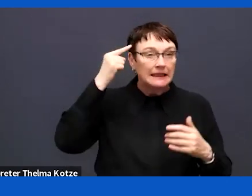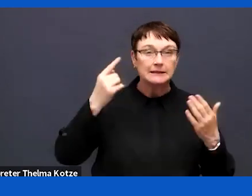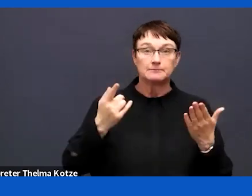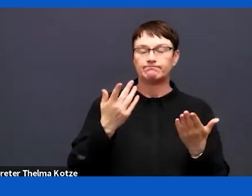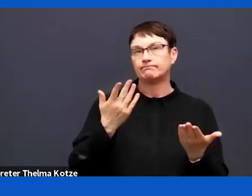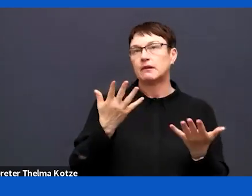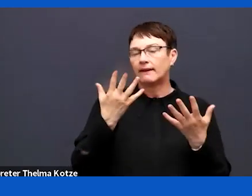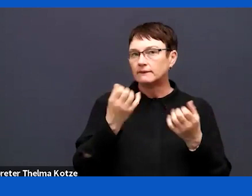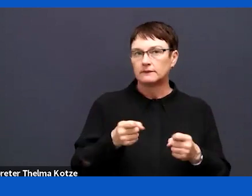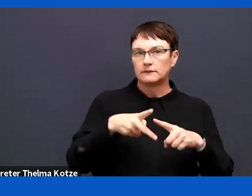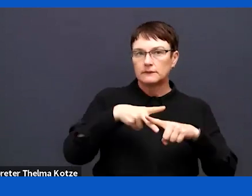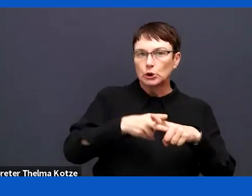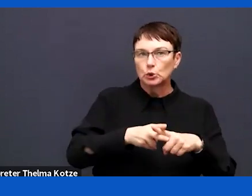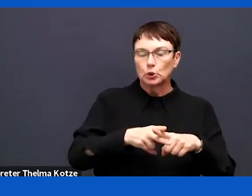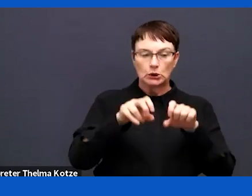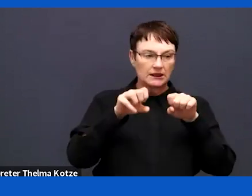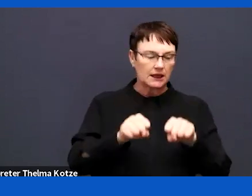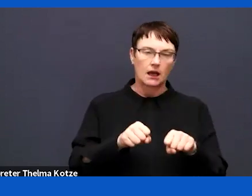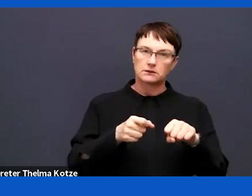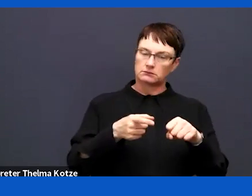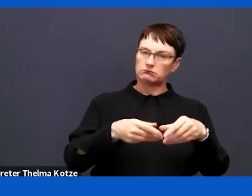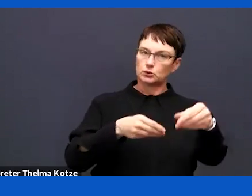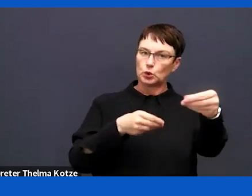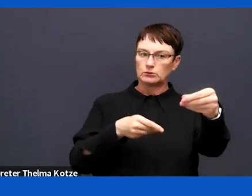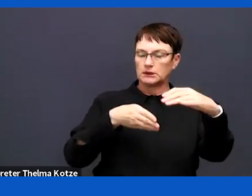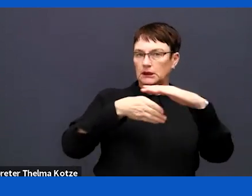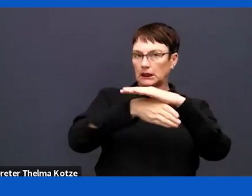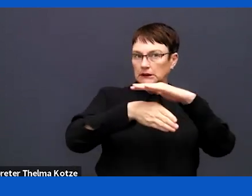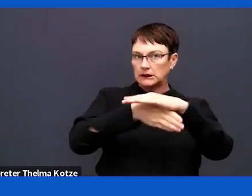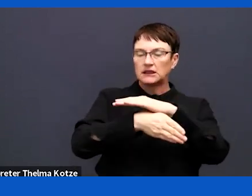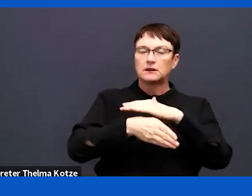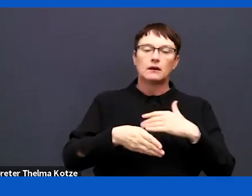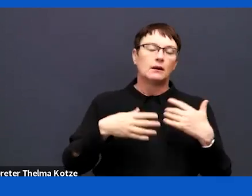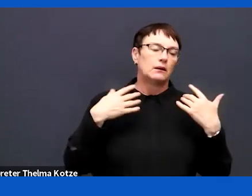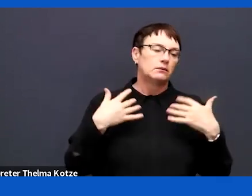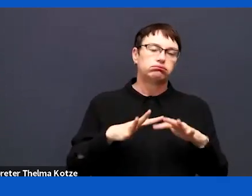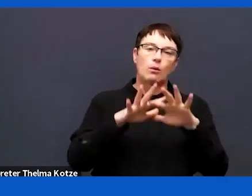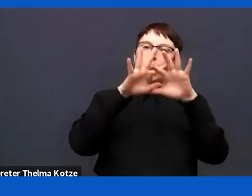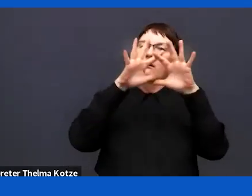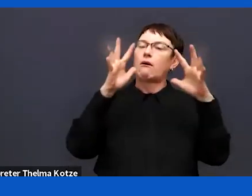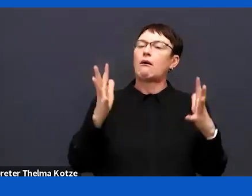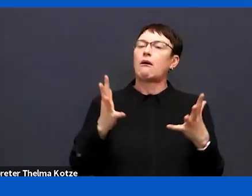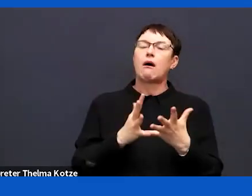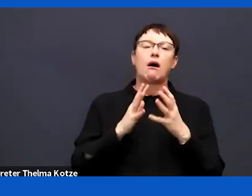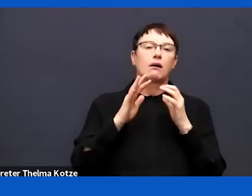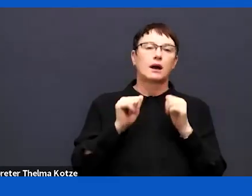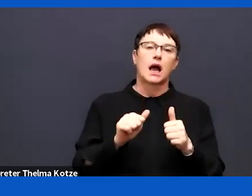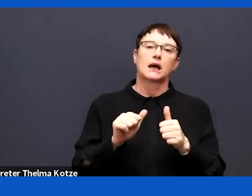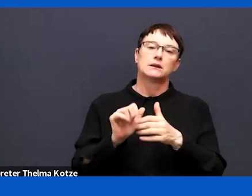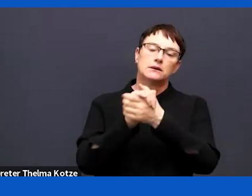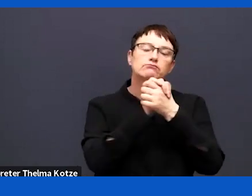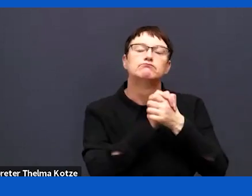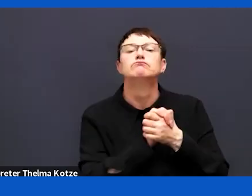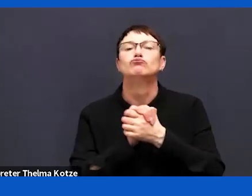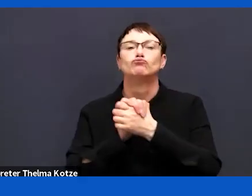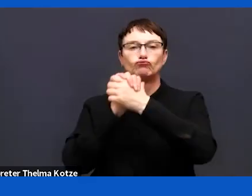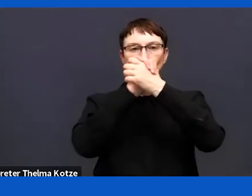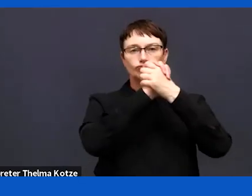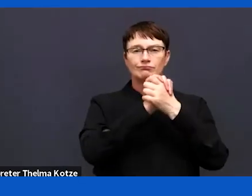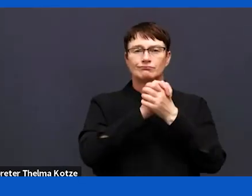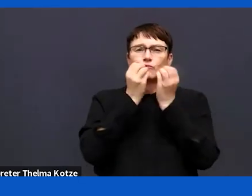or make document accessibility easier, I think you would have many friends in the world if you could make that easier for all the remediation